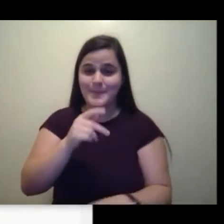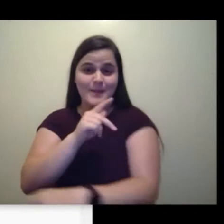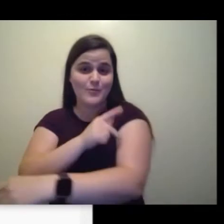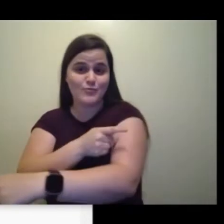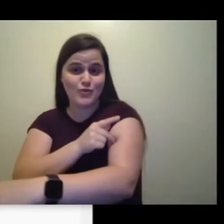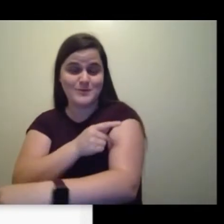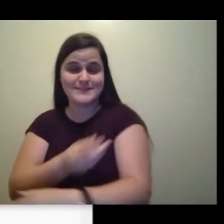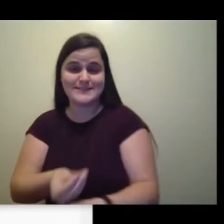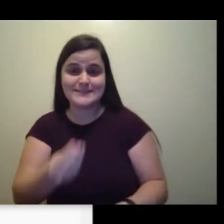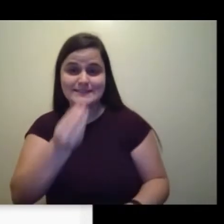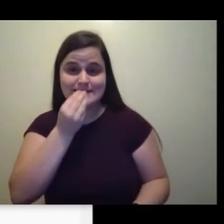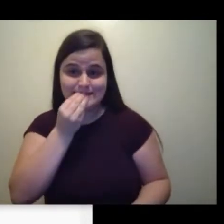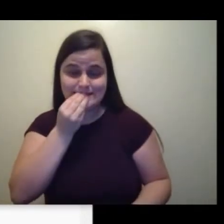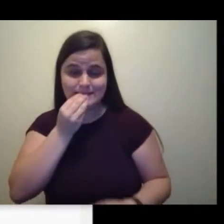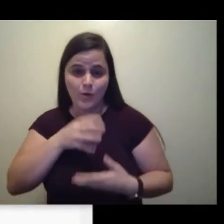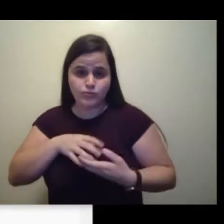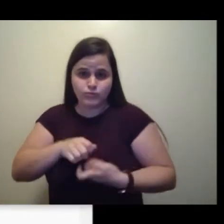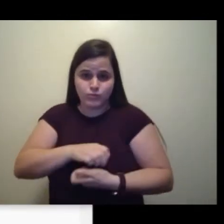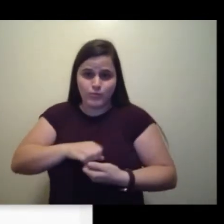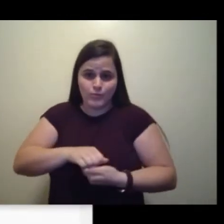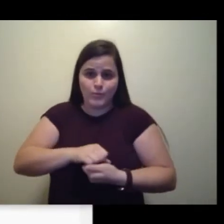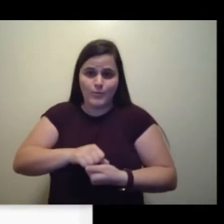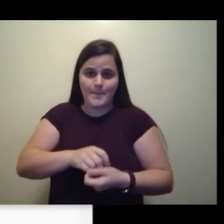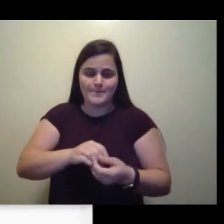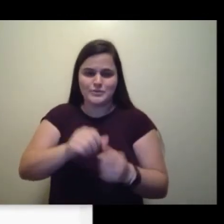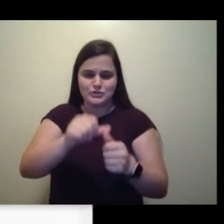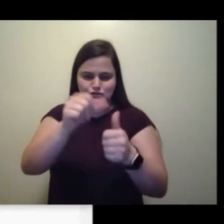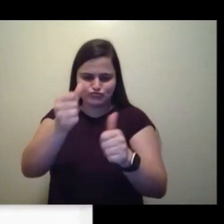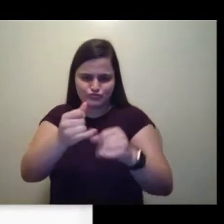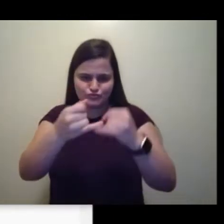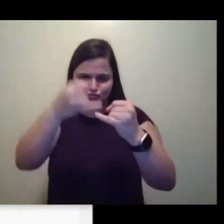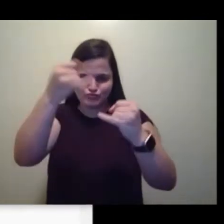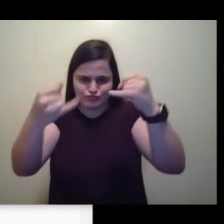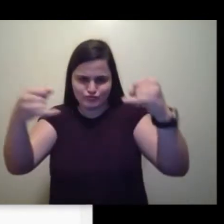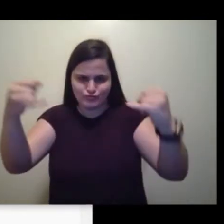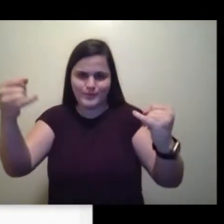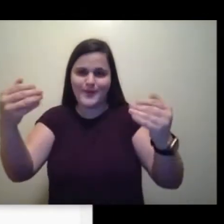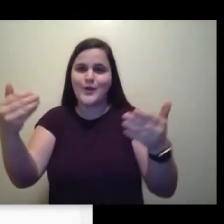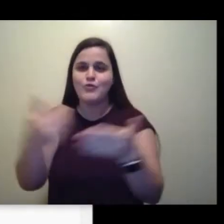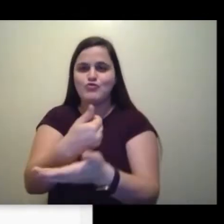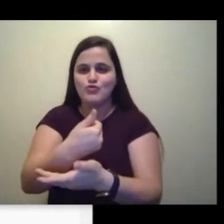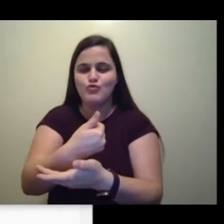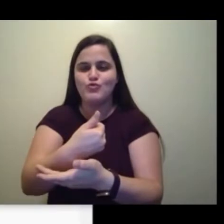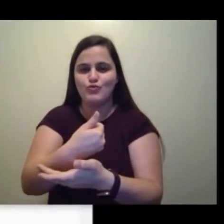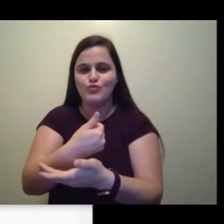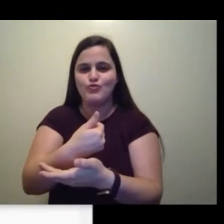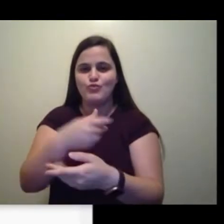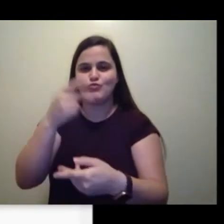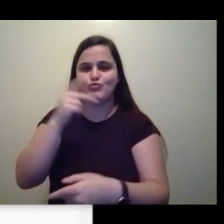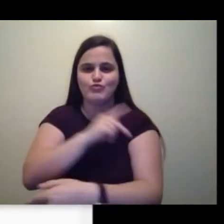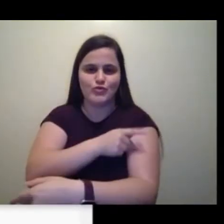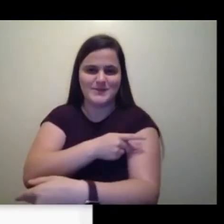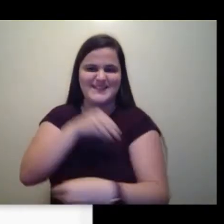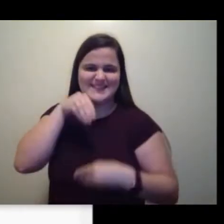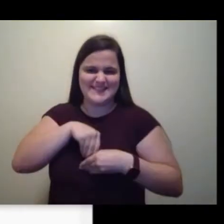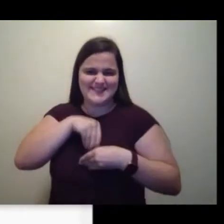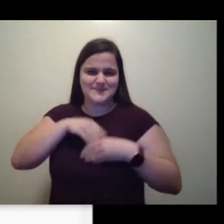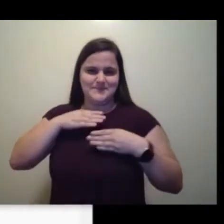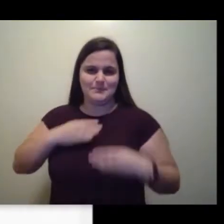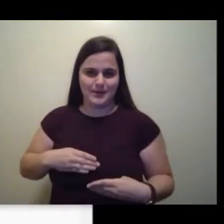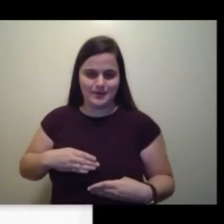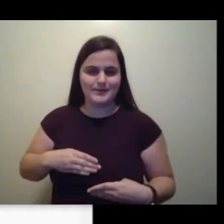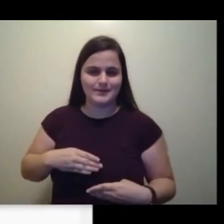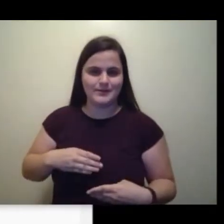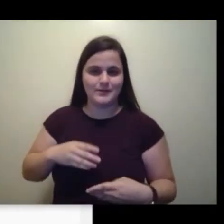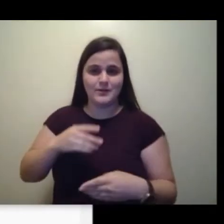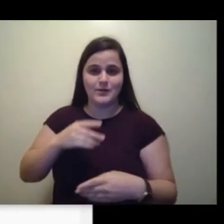gets broken down and reformed into new proteins in our bodies. These proteins do